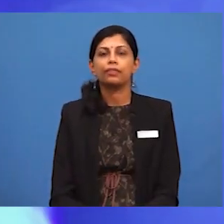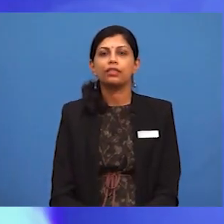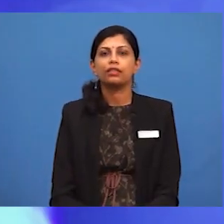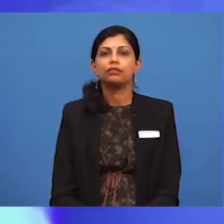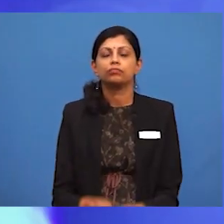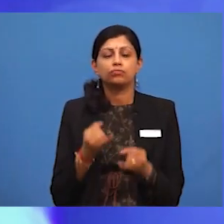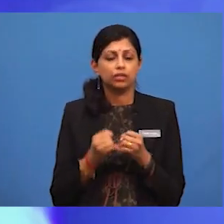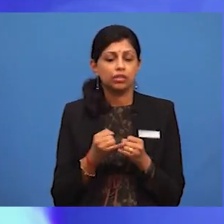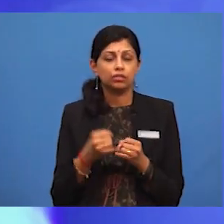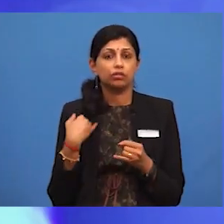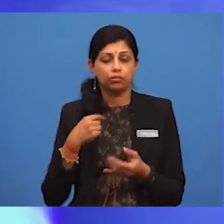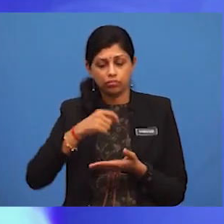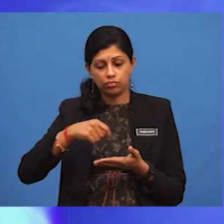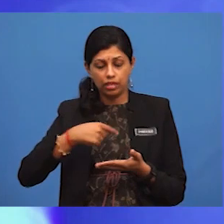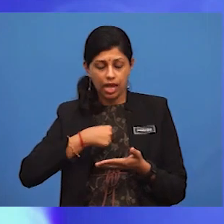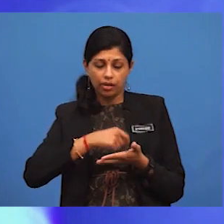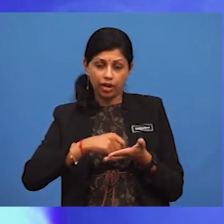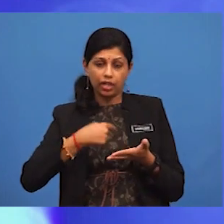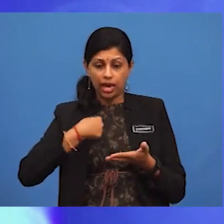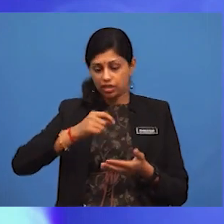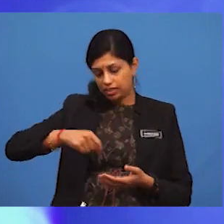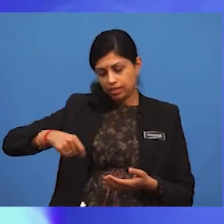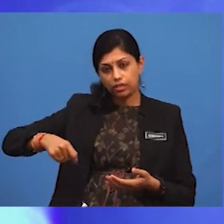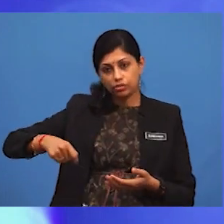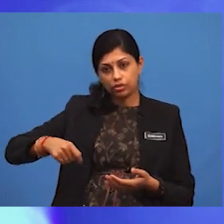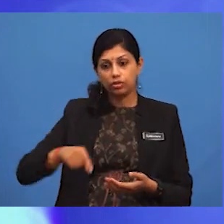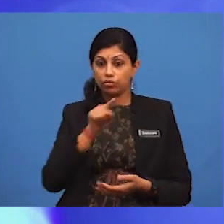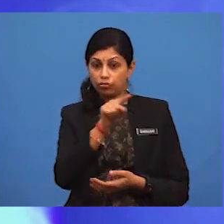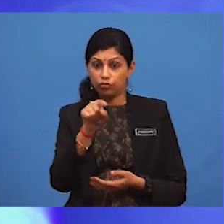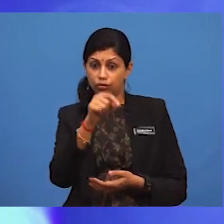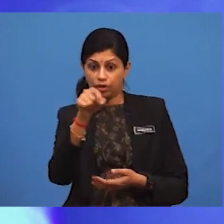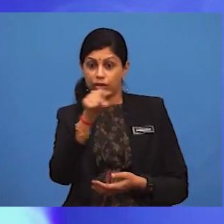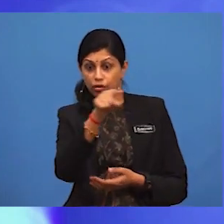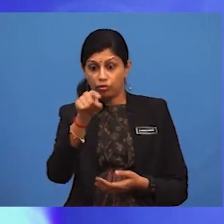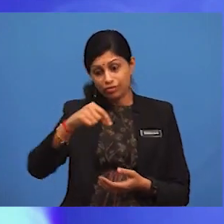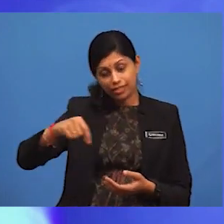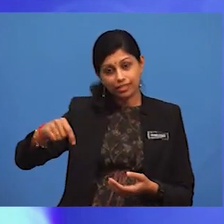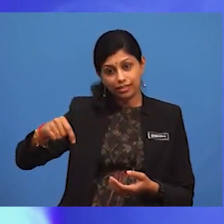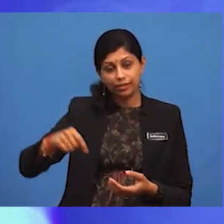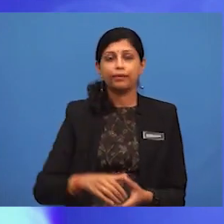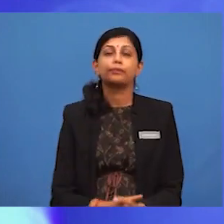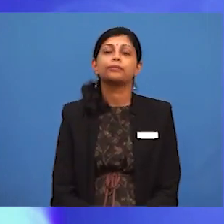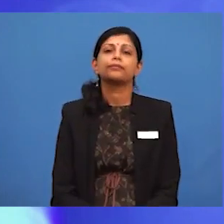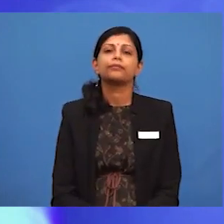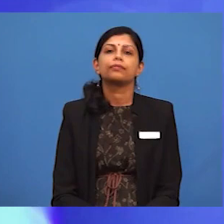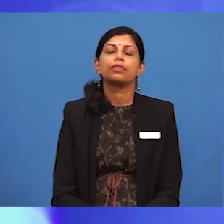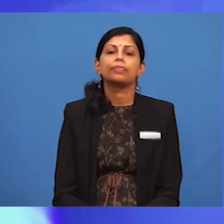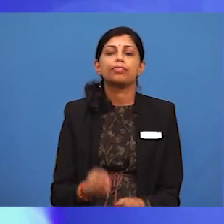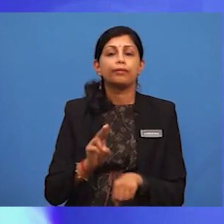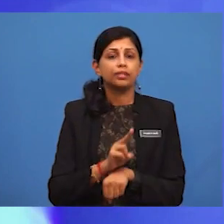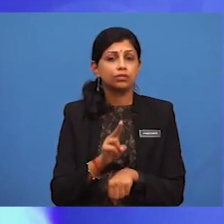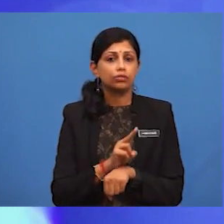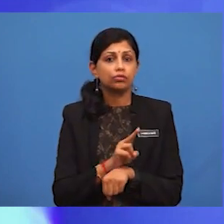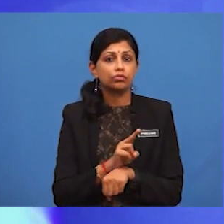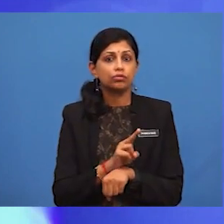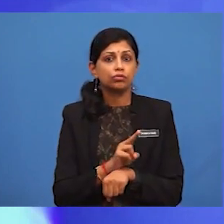the signature of the person who writes the letter. Choose an appropriate signatory based on the relationship